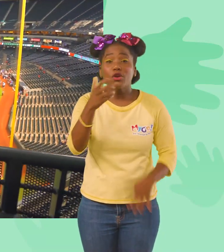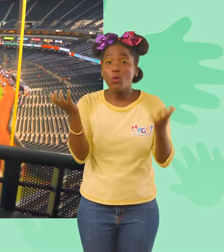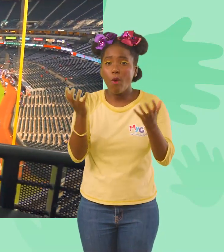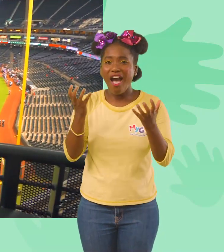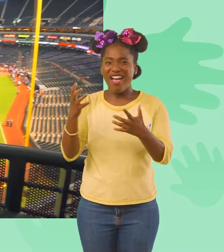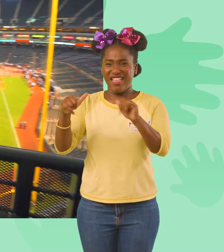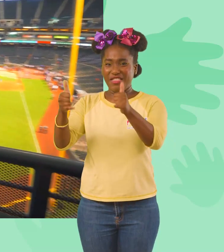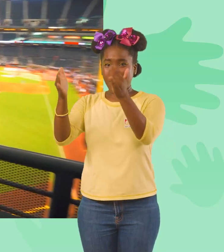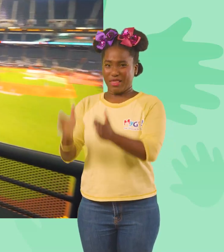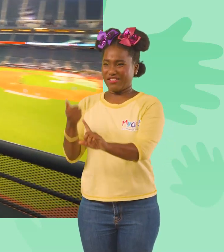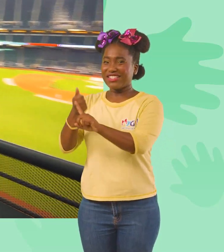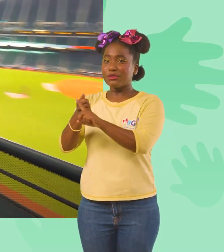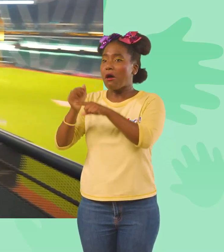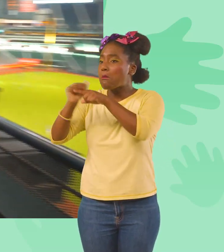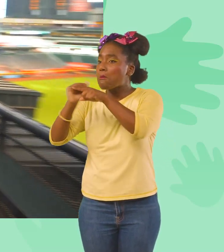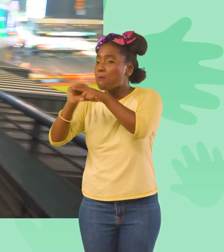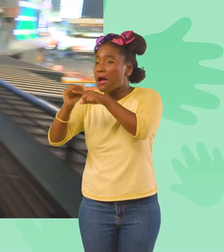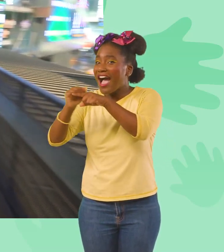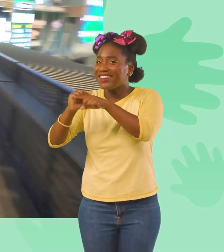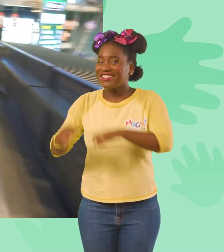Whoa. Pretty cool. Hey, check it out.